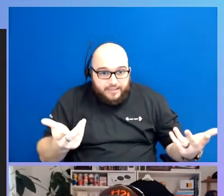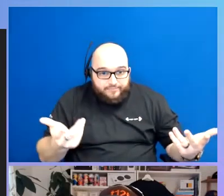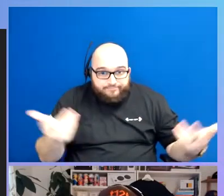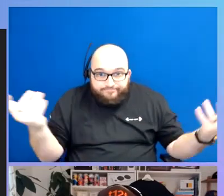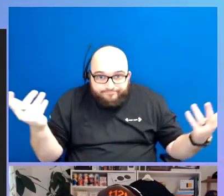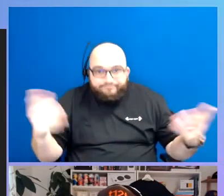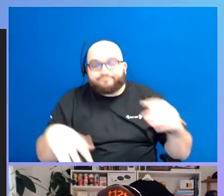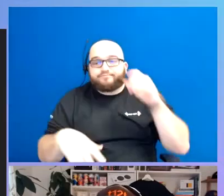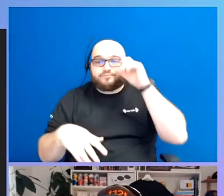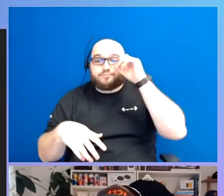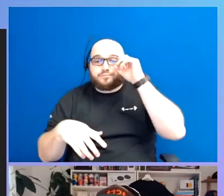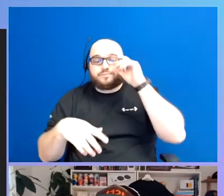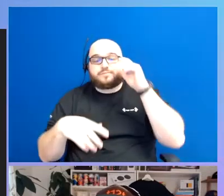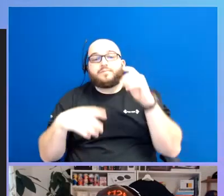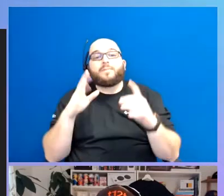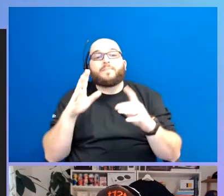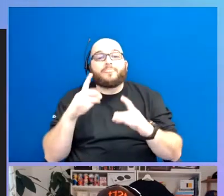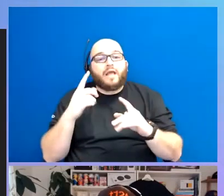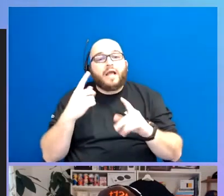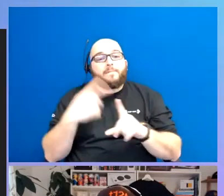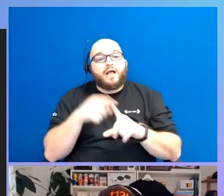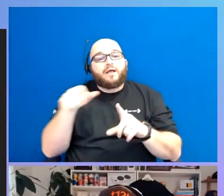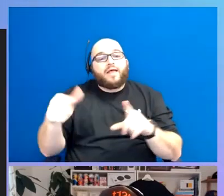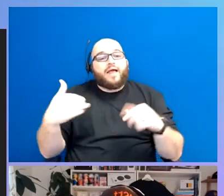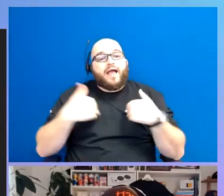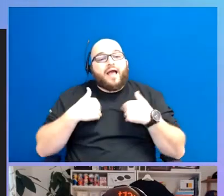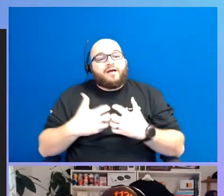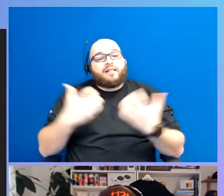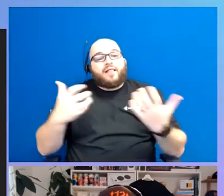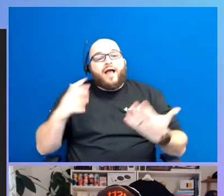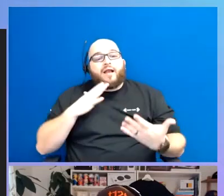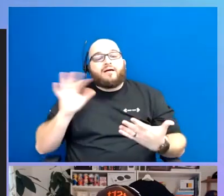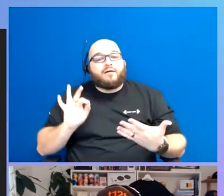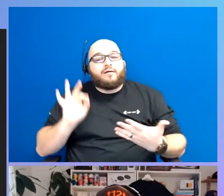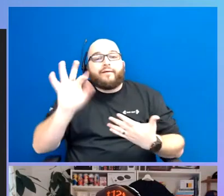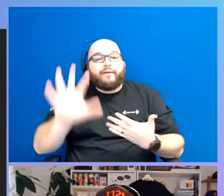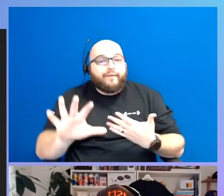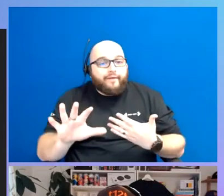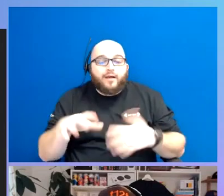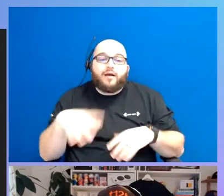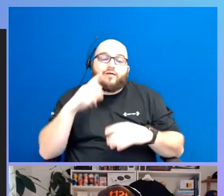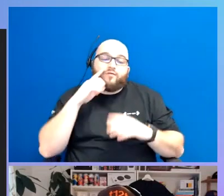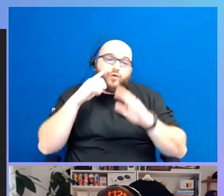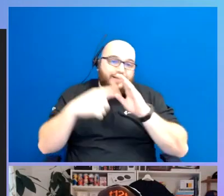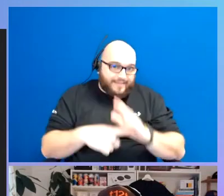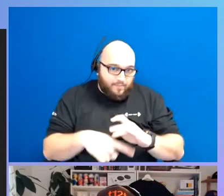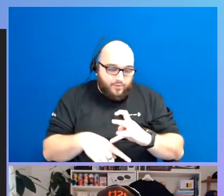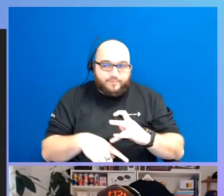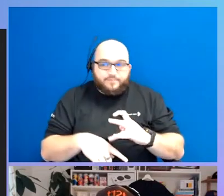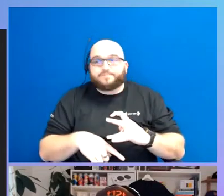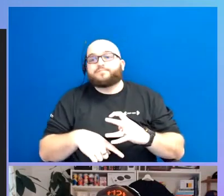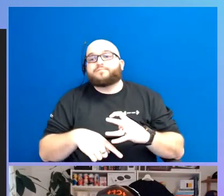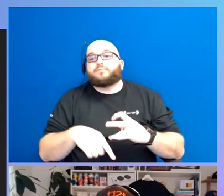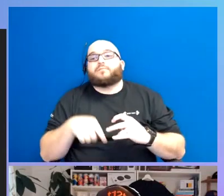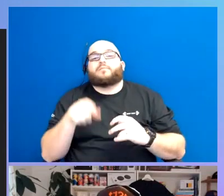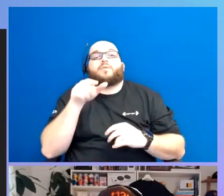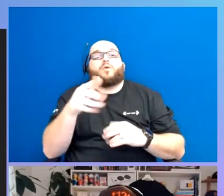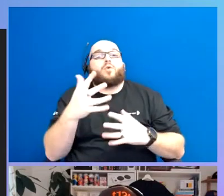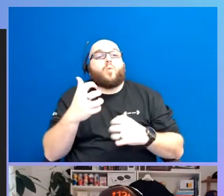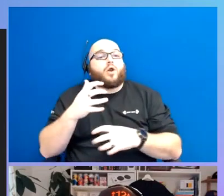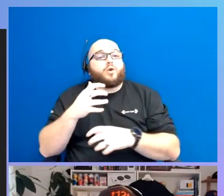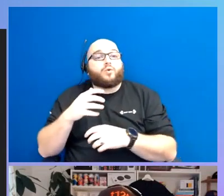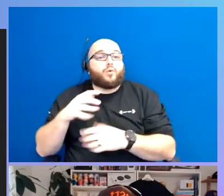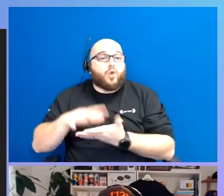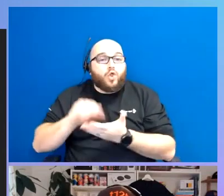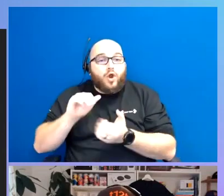And also they have a lot of tips, like if you want to get some recipes,